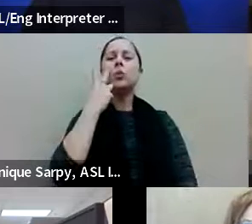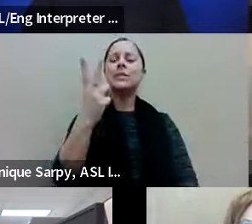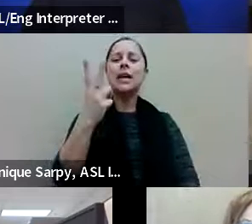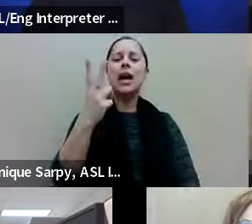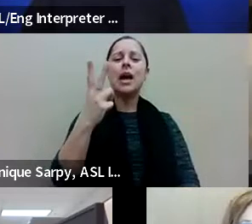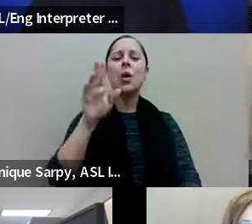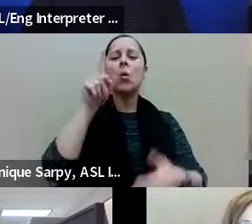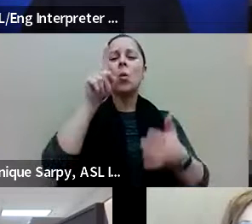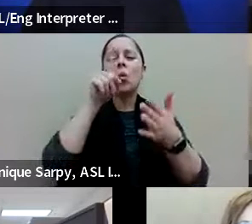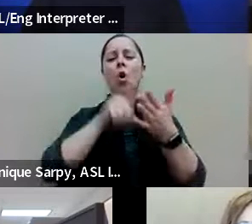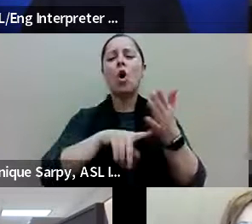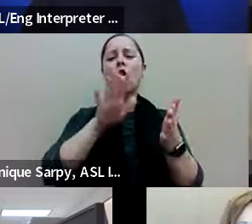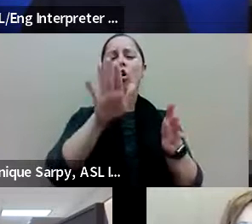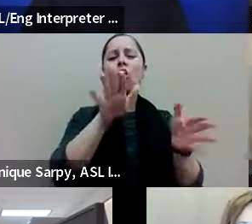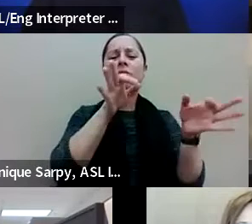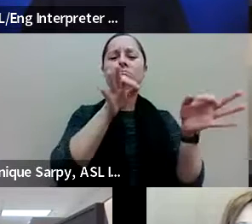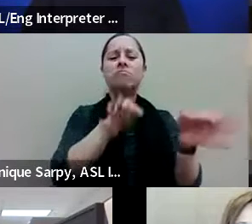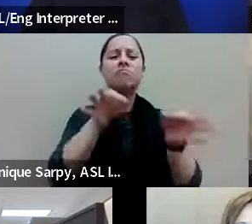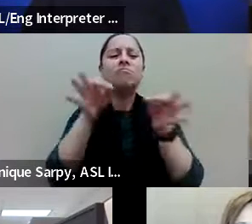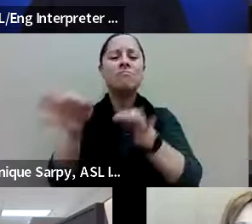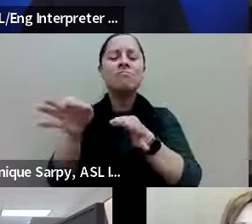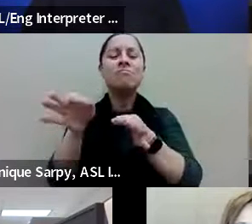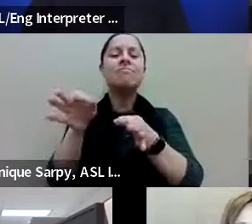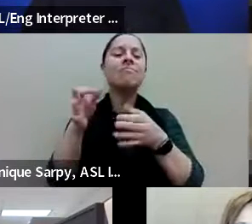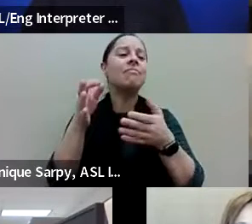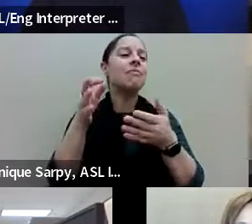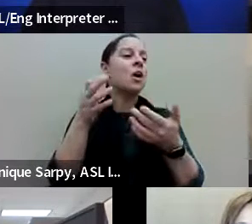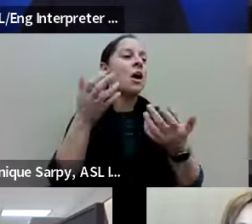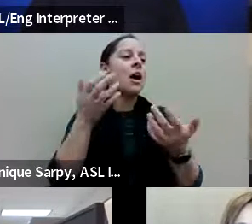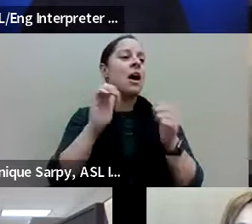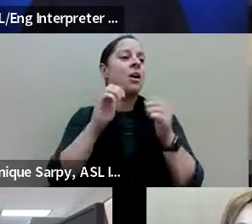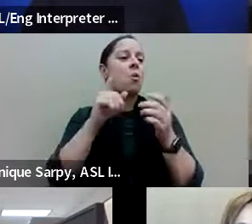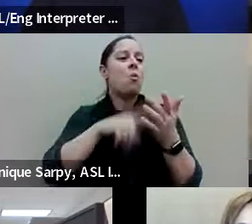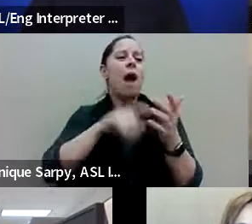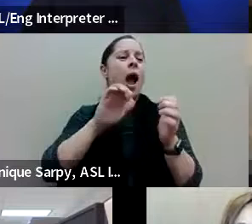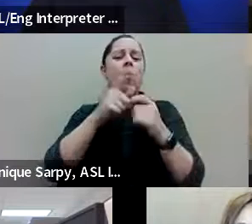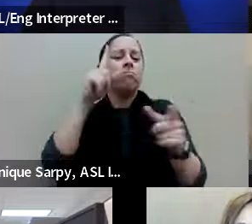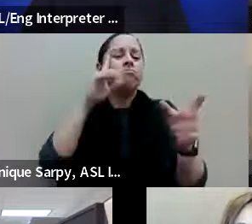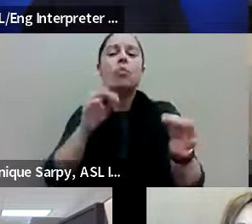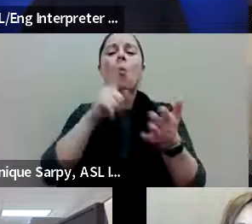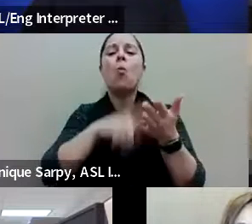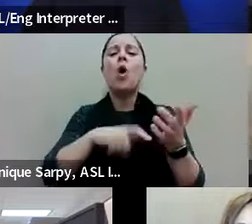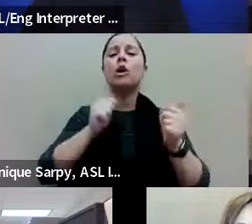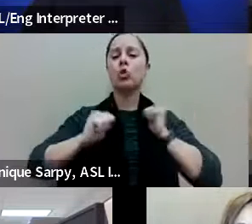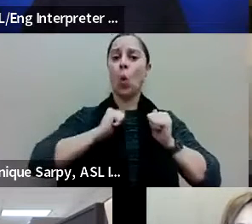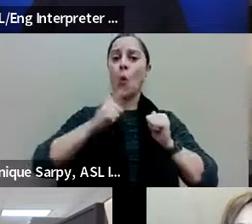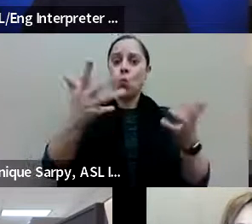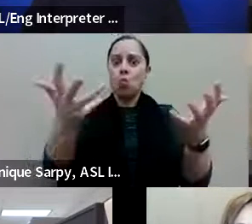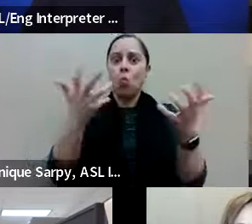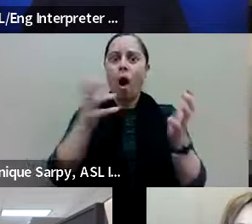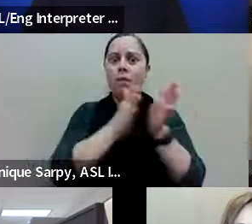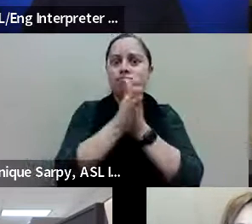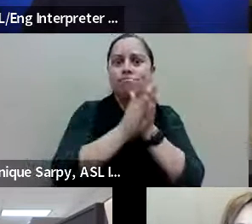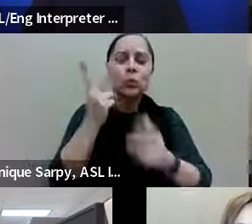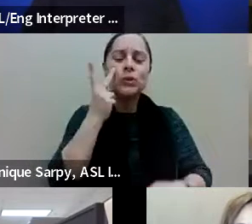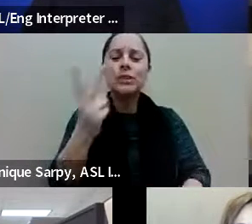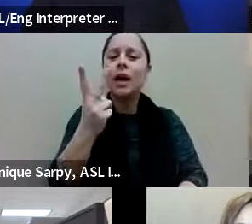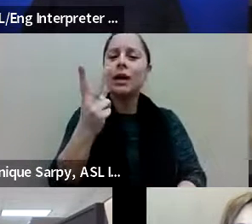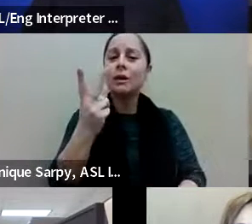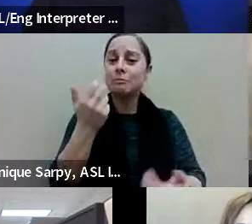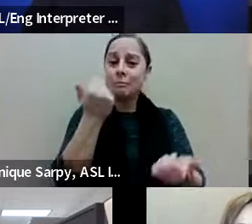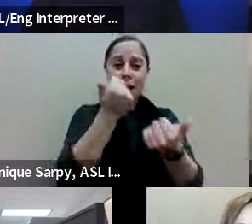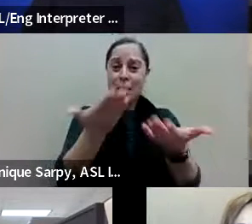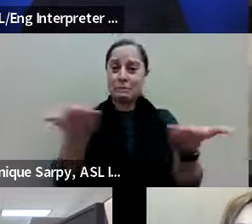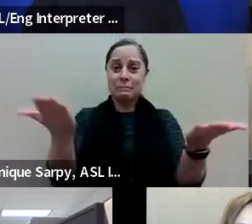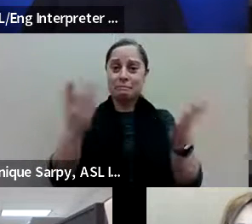decision about what shows you want to see? Anyone can sort of kick us off with